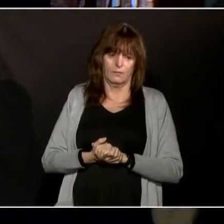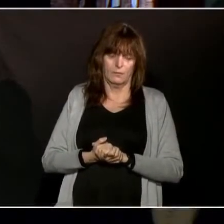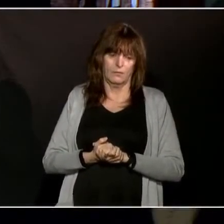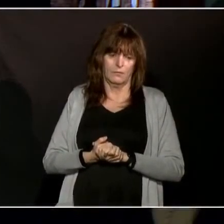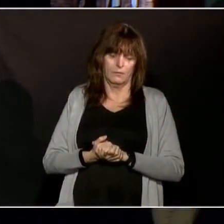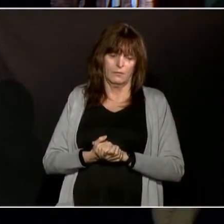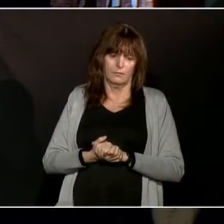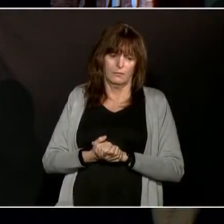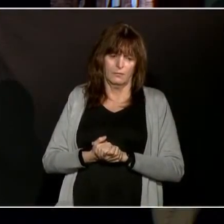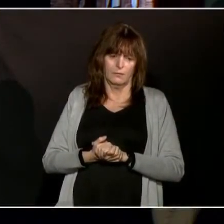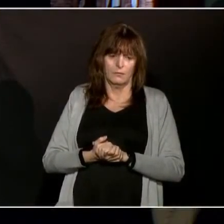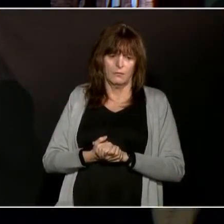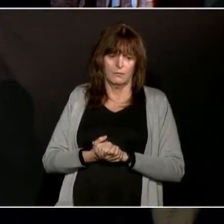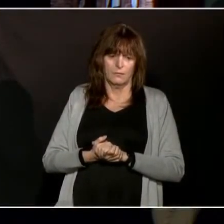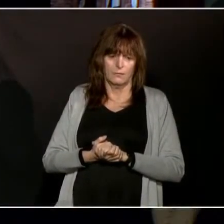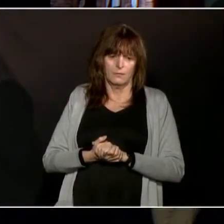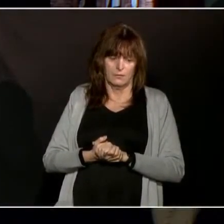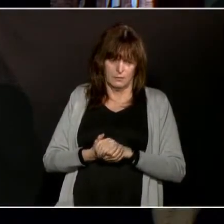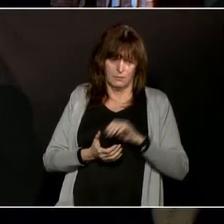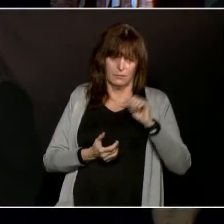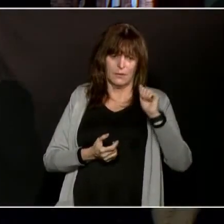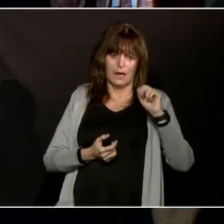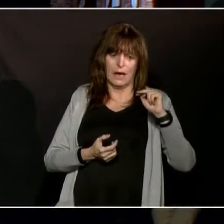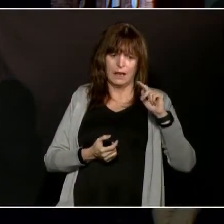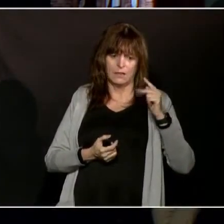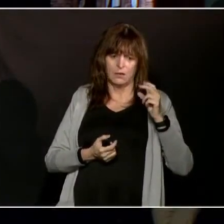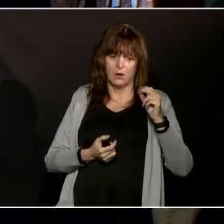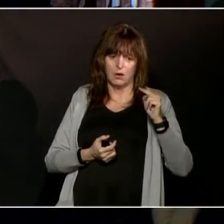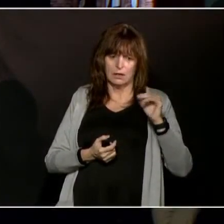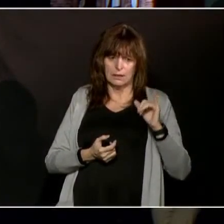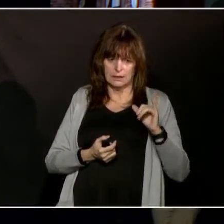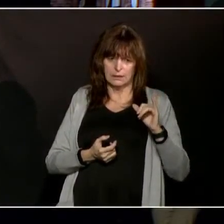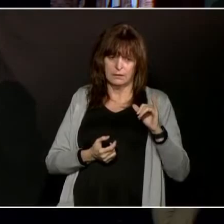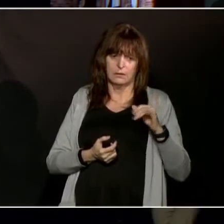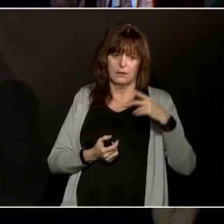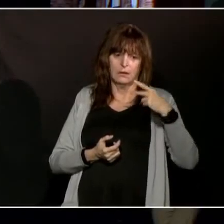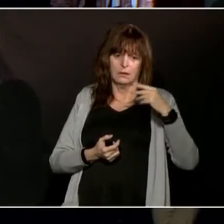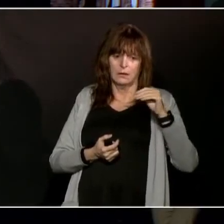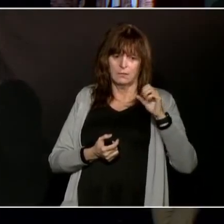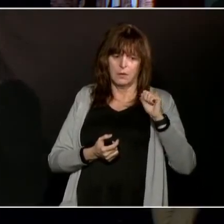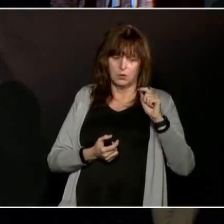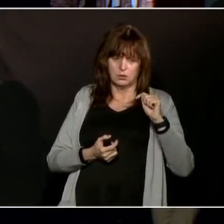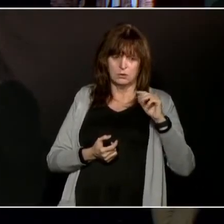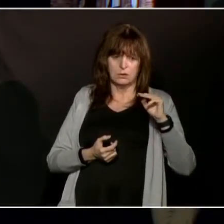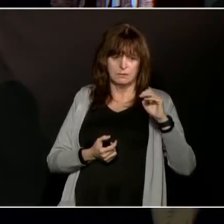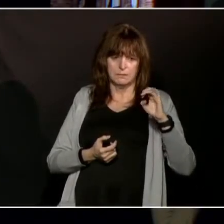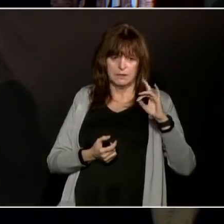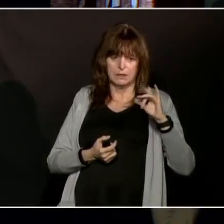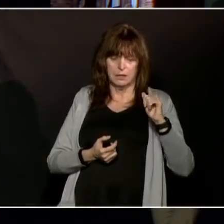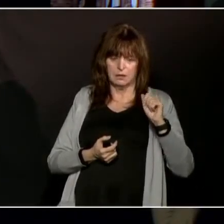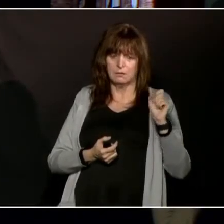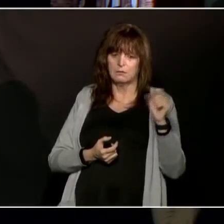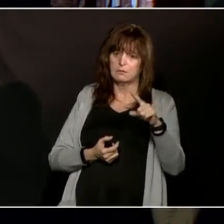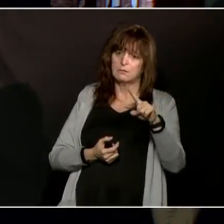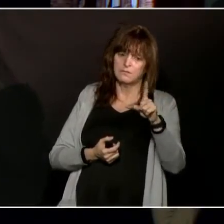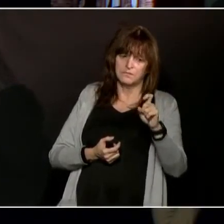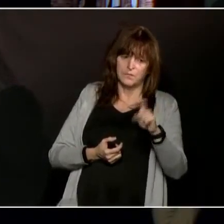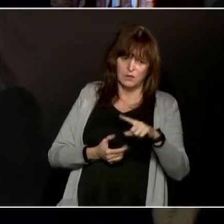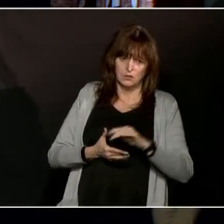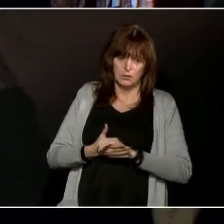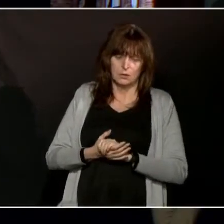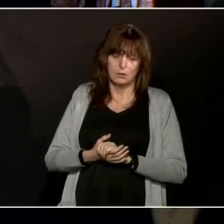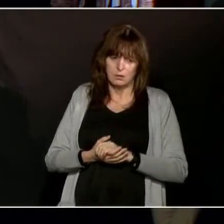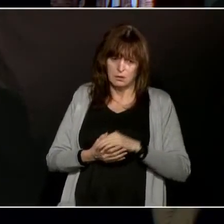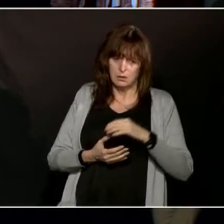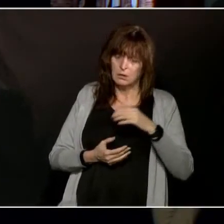from Anthony Fury from Post Media. Anthony, please go ahead. Thank you. Dr. Williams, as we see